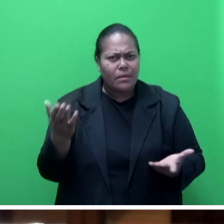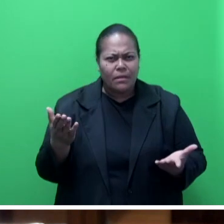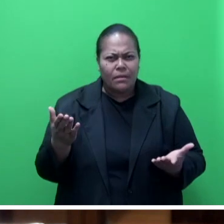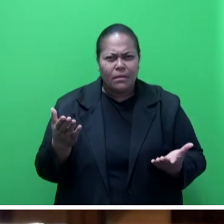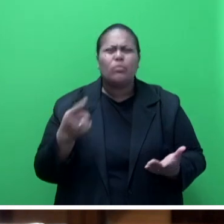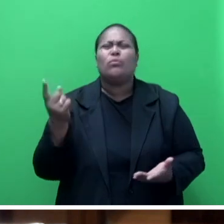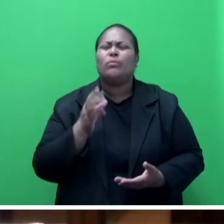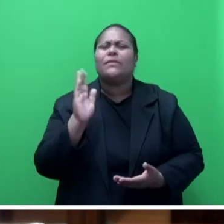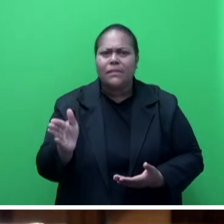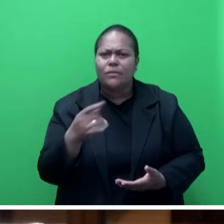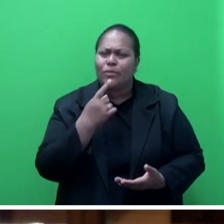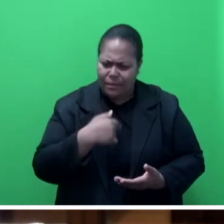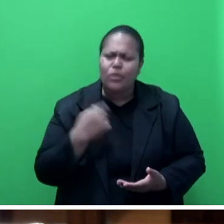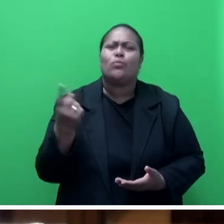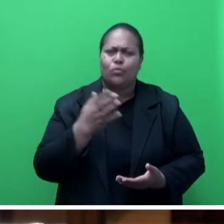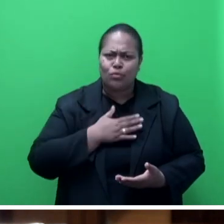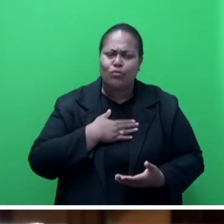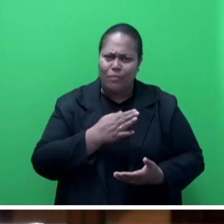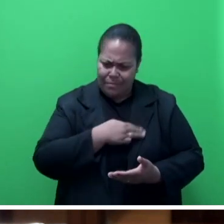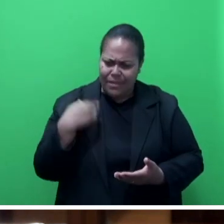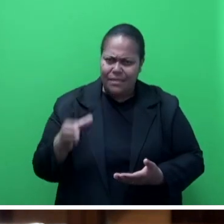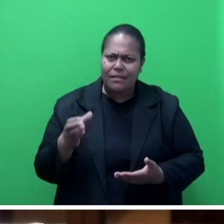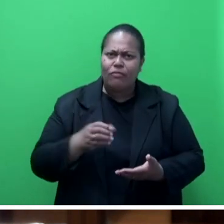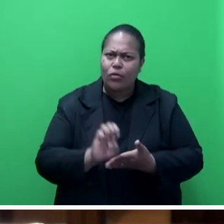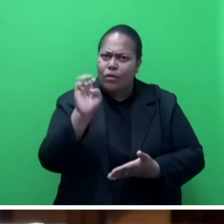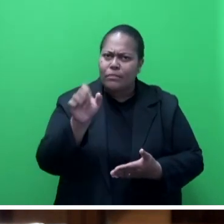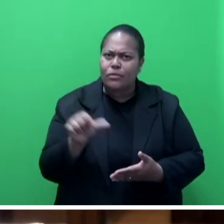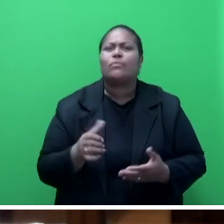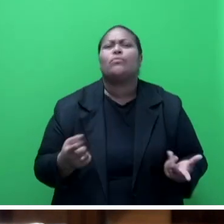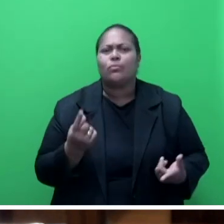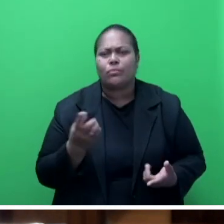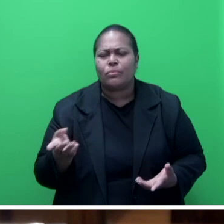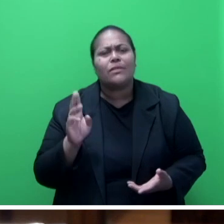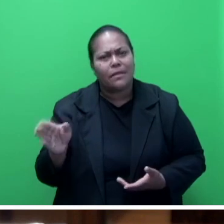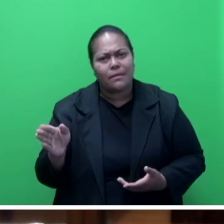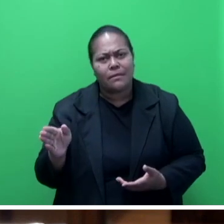Minister for Economy should be? Who is he?